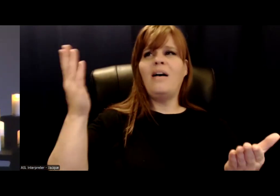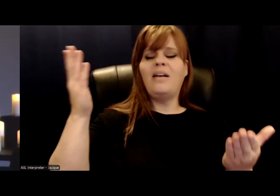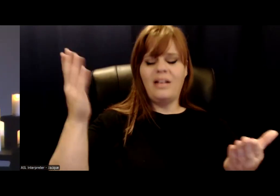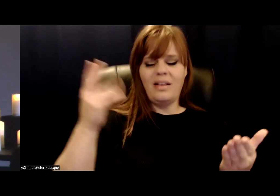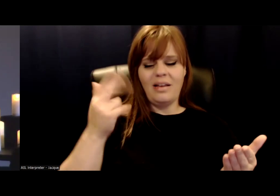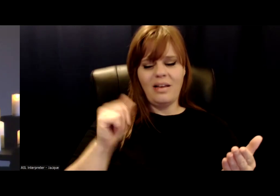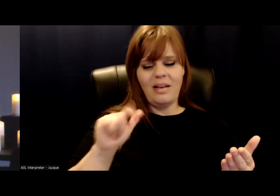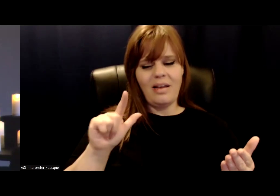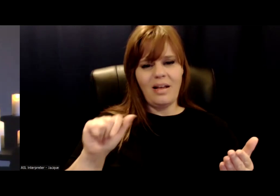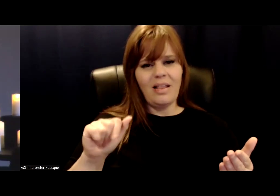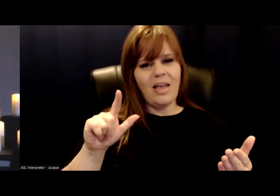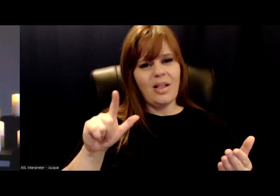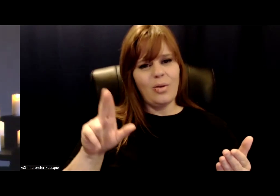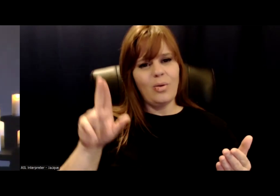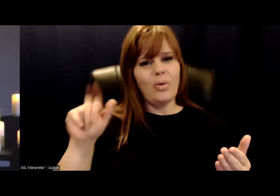hallelujah,